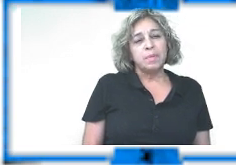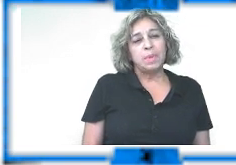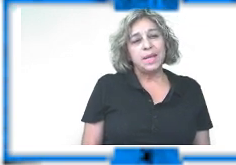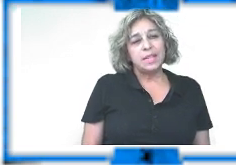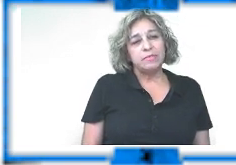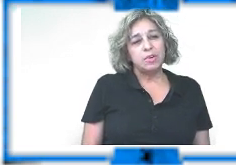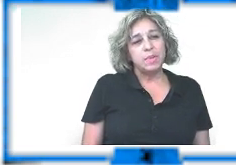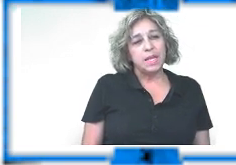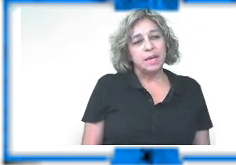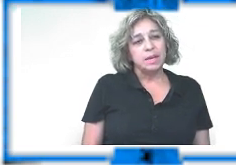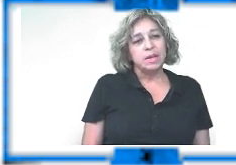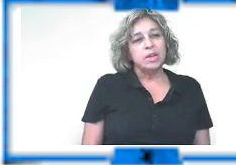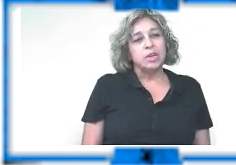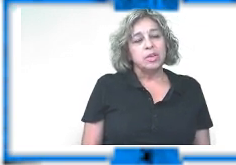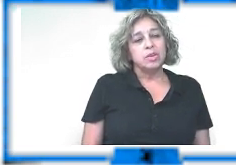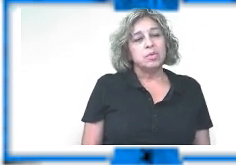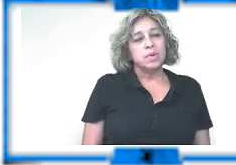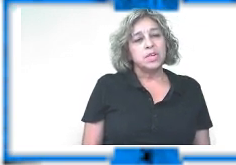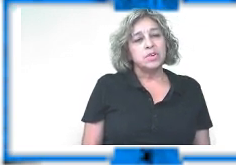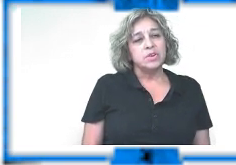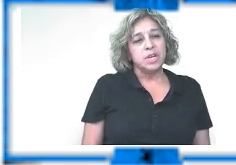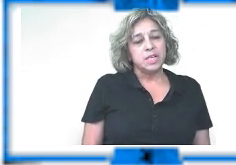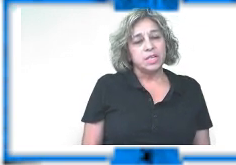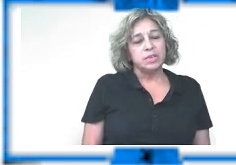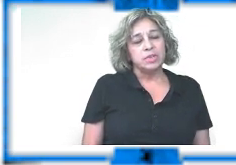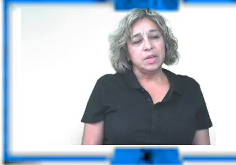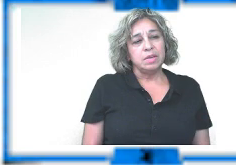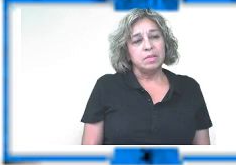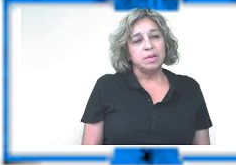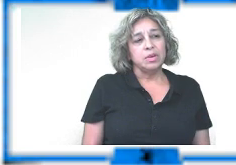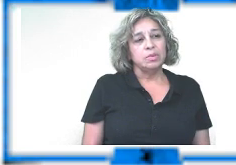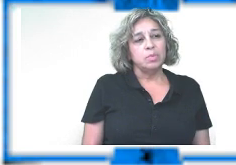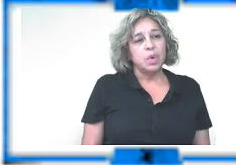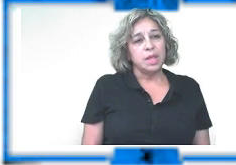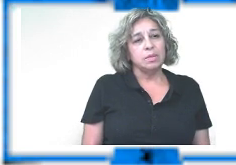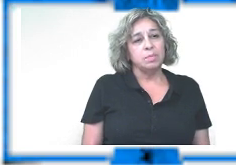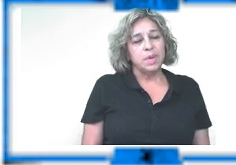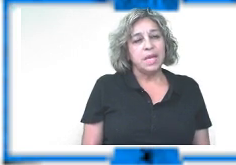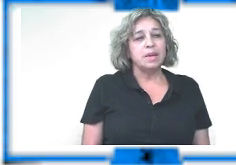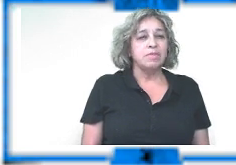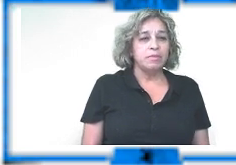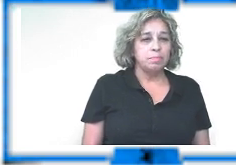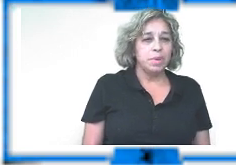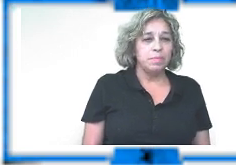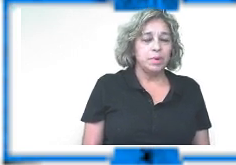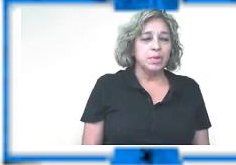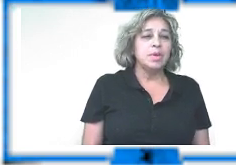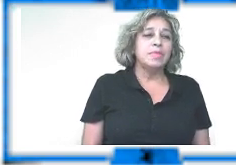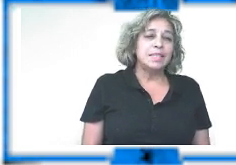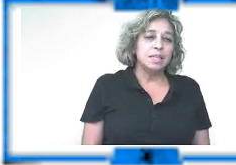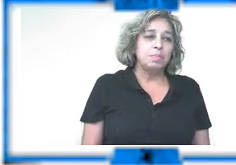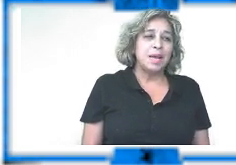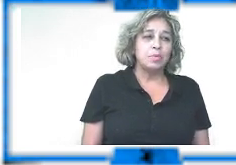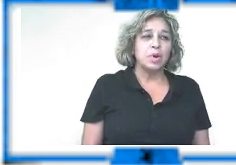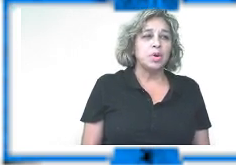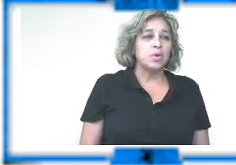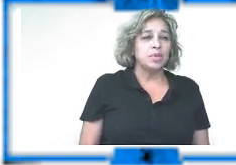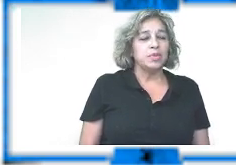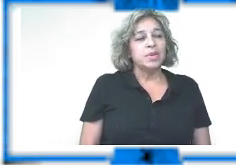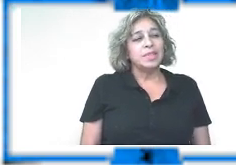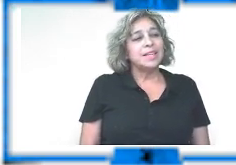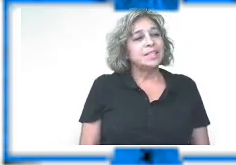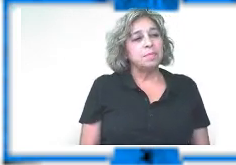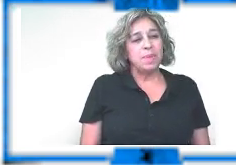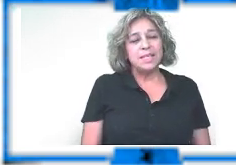from applying that formula, you return it to the well-being of the people. That's the plan we're going